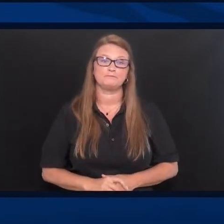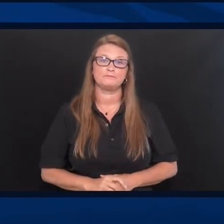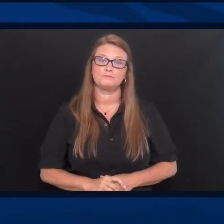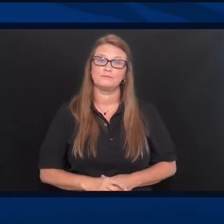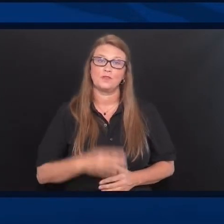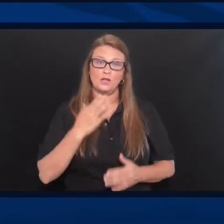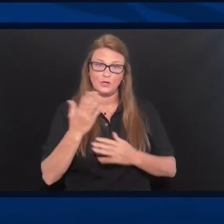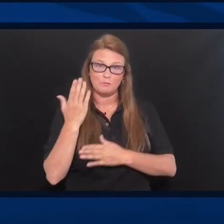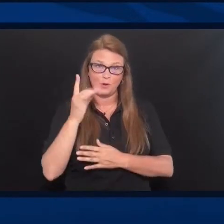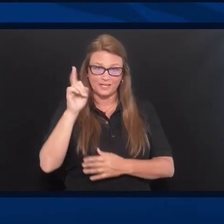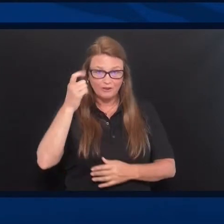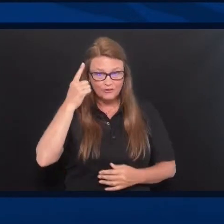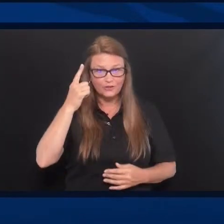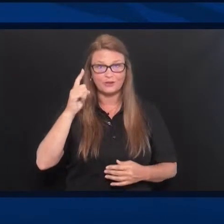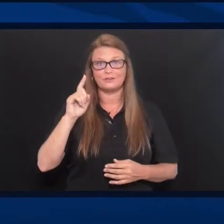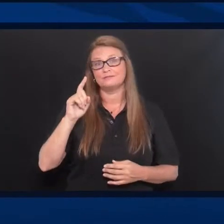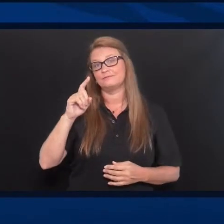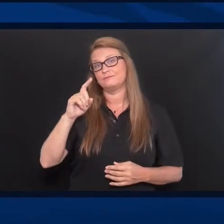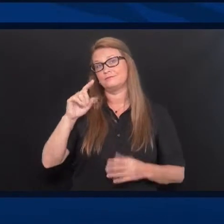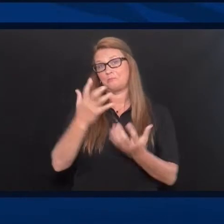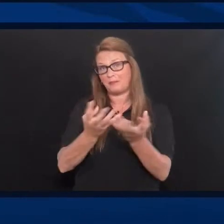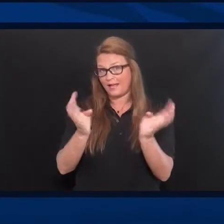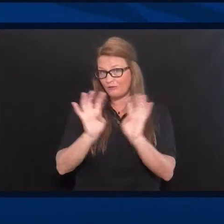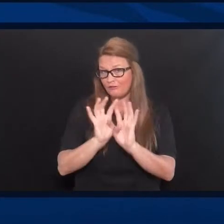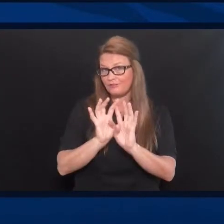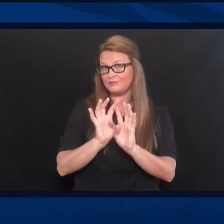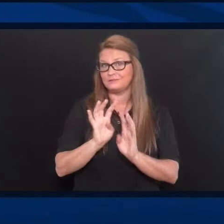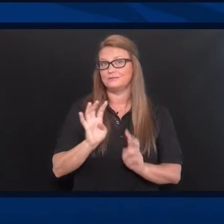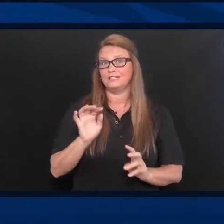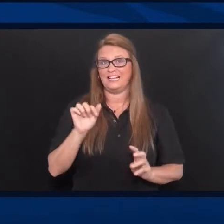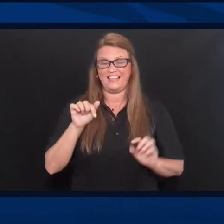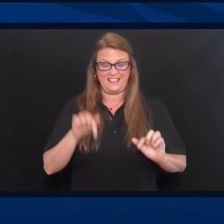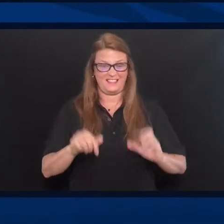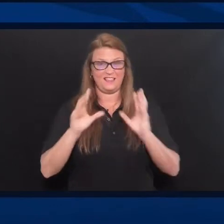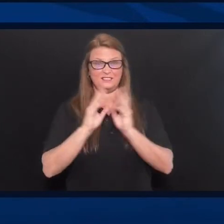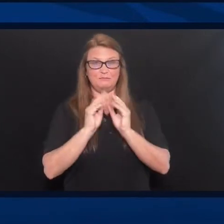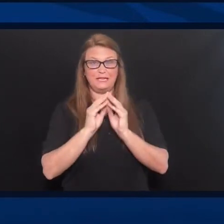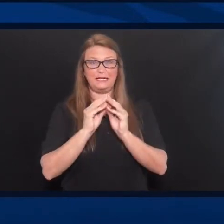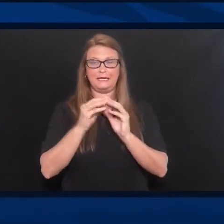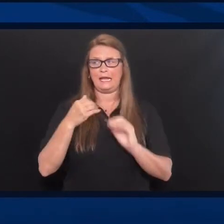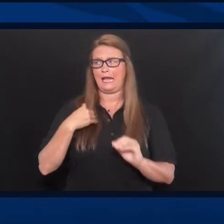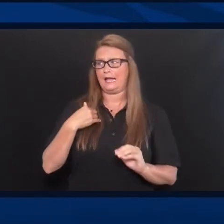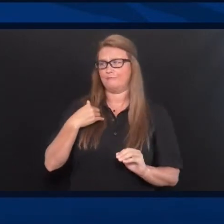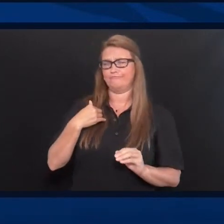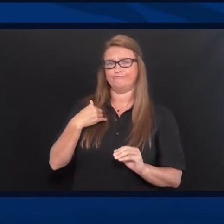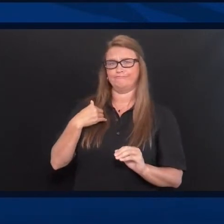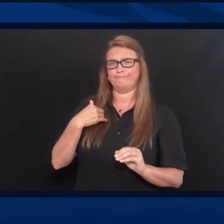Good morning, Governor. Good morning, panel. In the midst of the press conference, I had a visitor. Terry